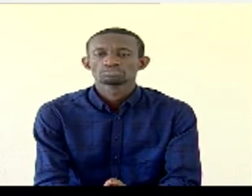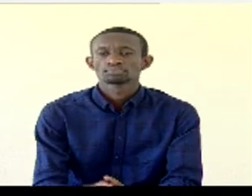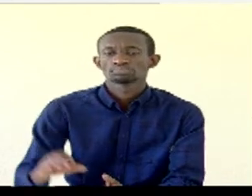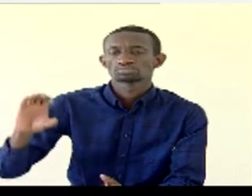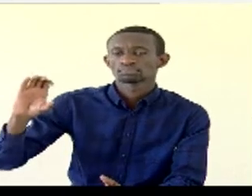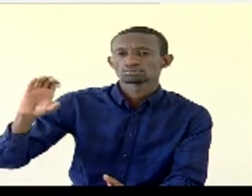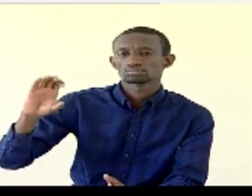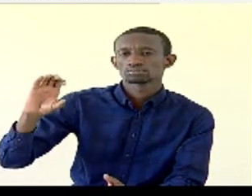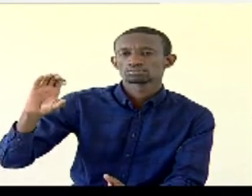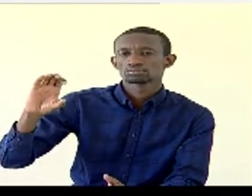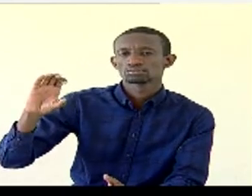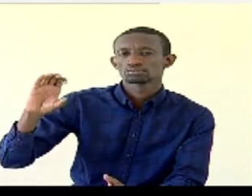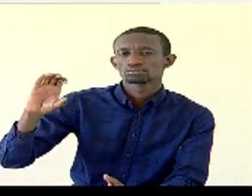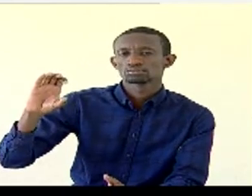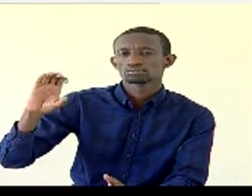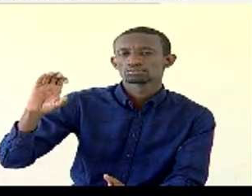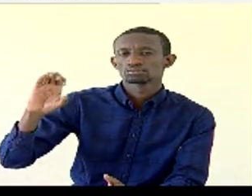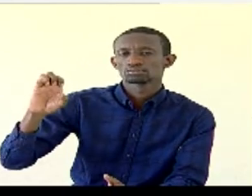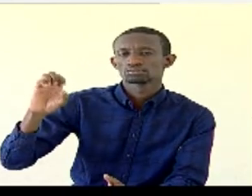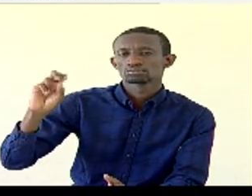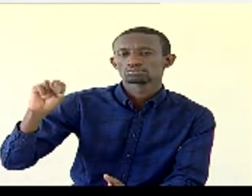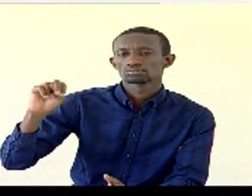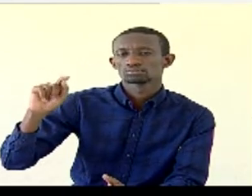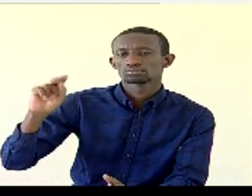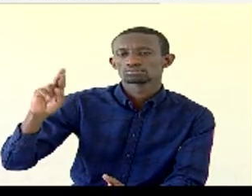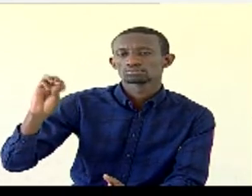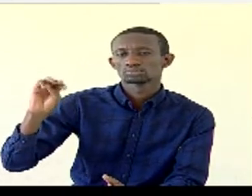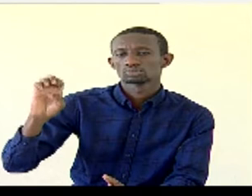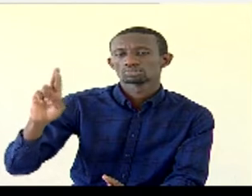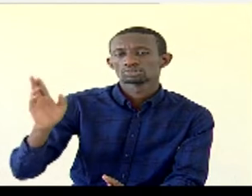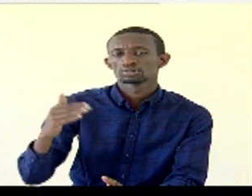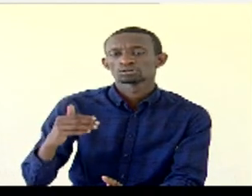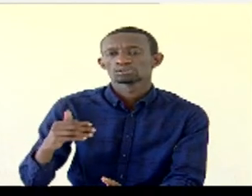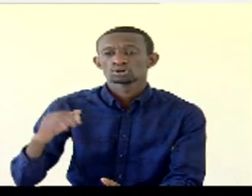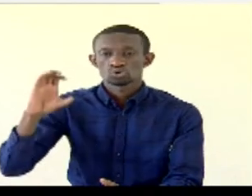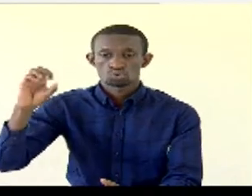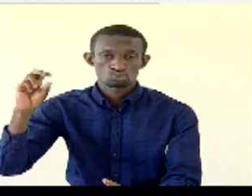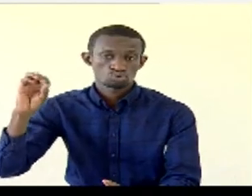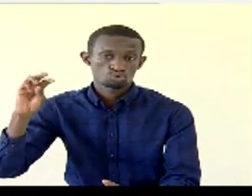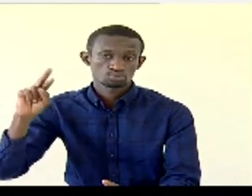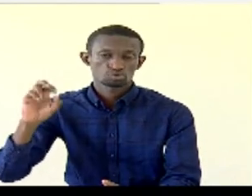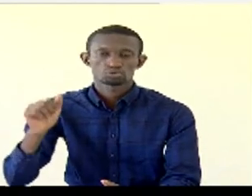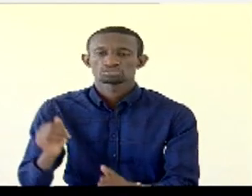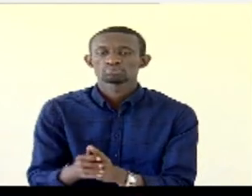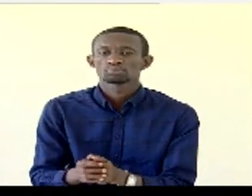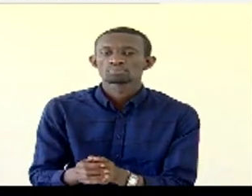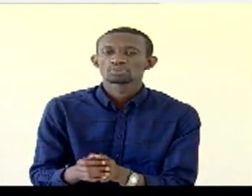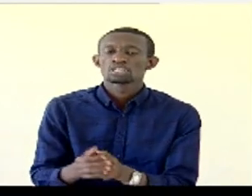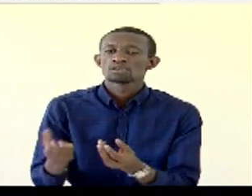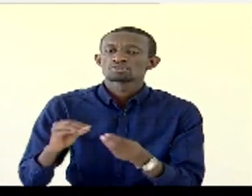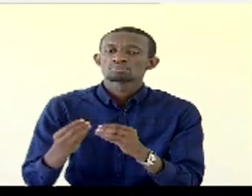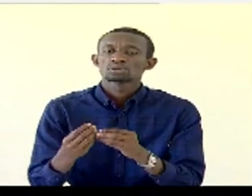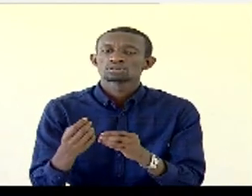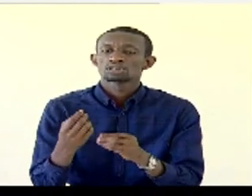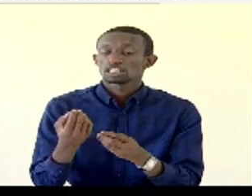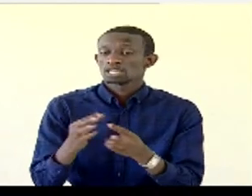chromosome, how long, by average, because remember they have variable sizes. Chromosome sets from number 1 up